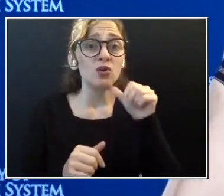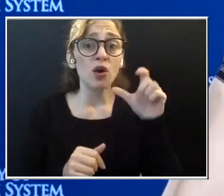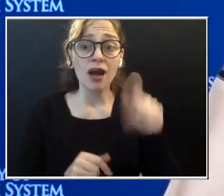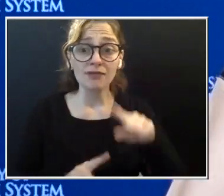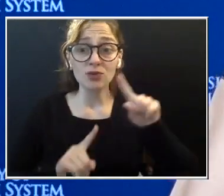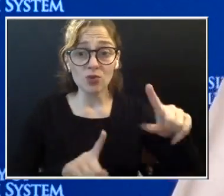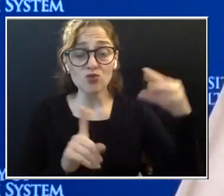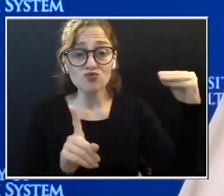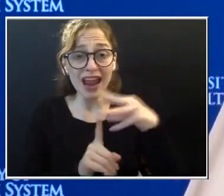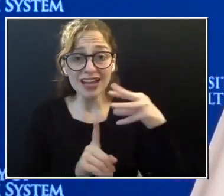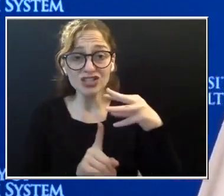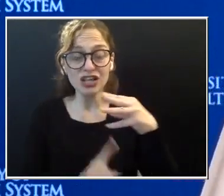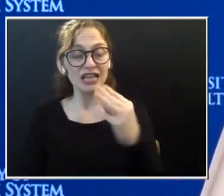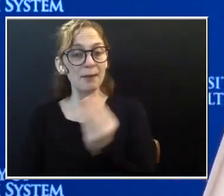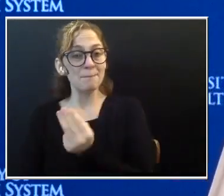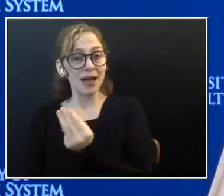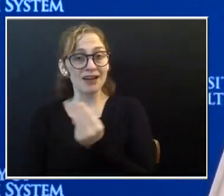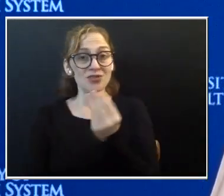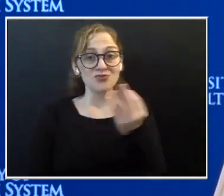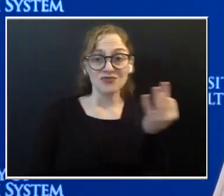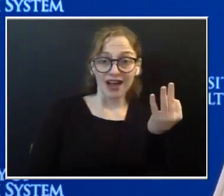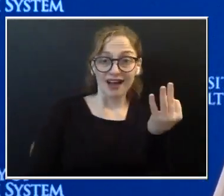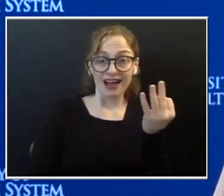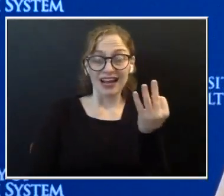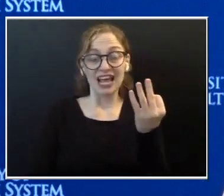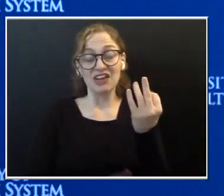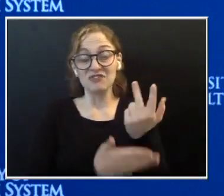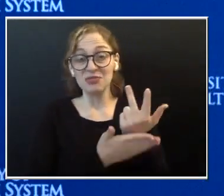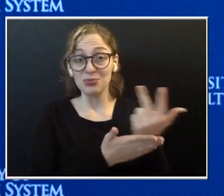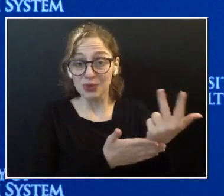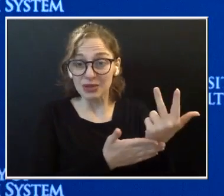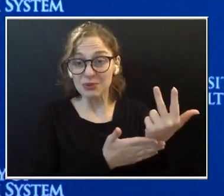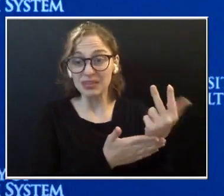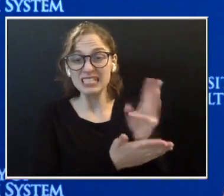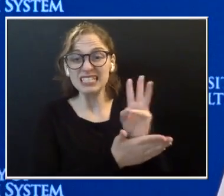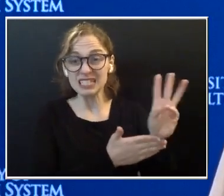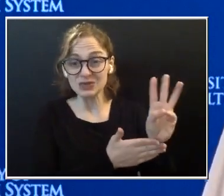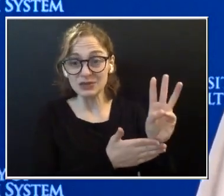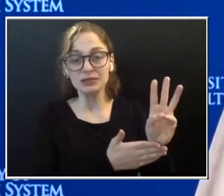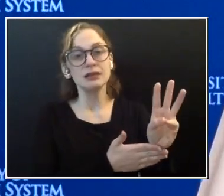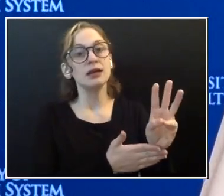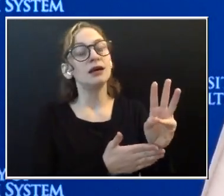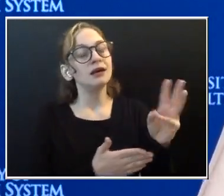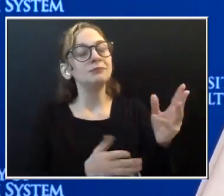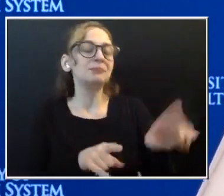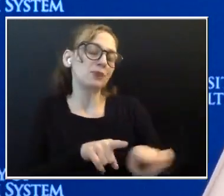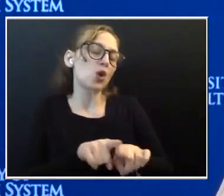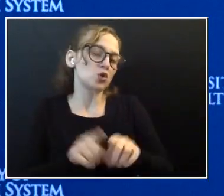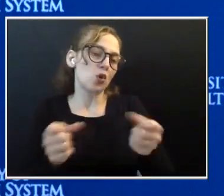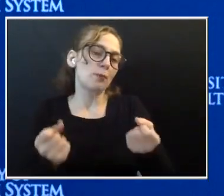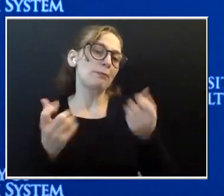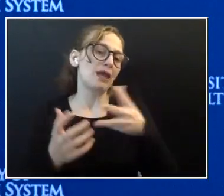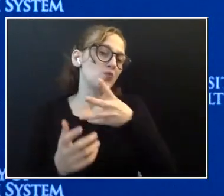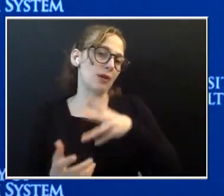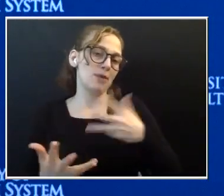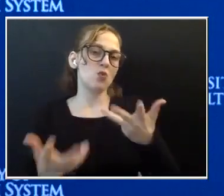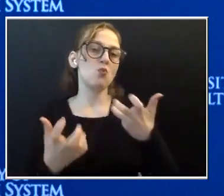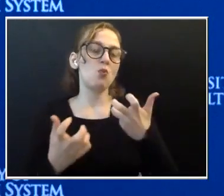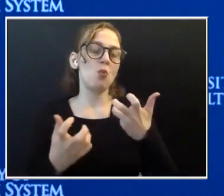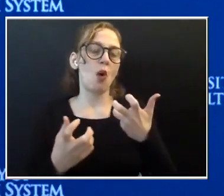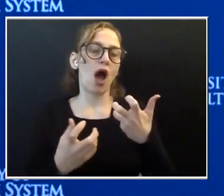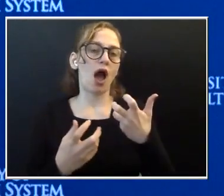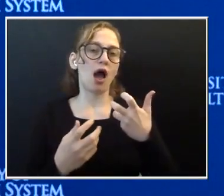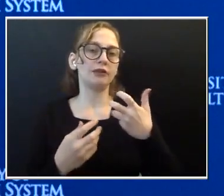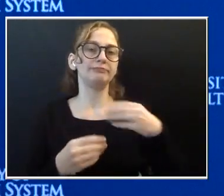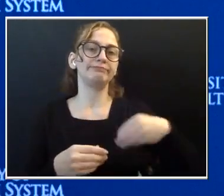for 3 to 6 weeks. Not only that, many women want reconstruction. And the radiation and the reconstruction sometimes